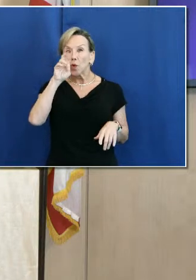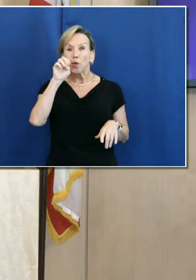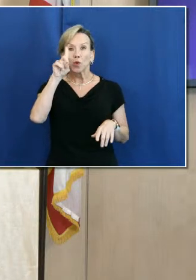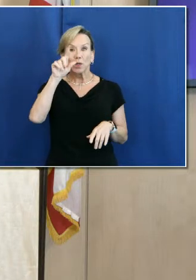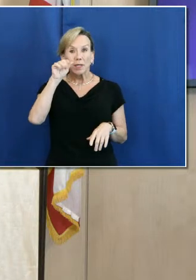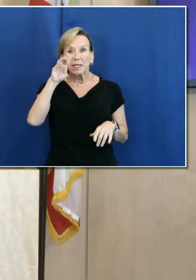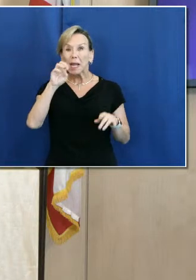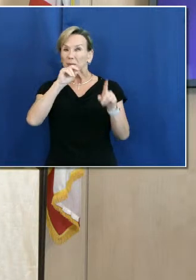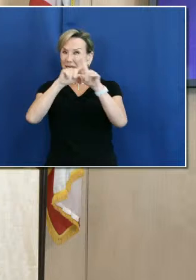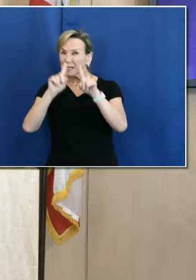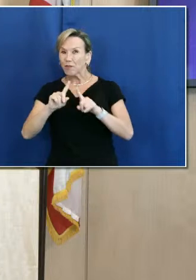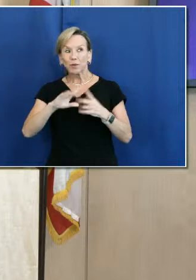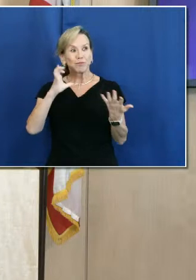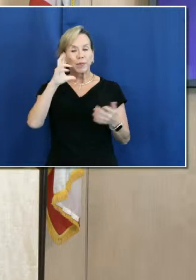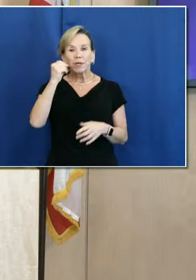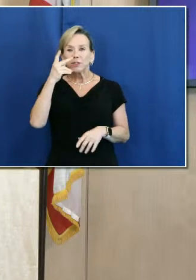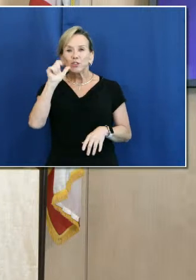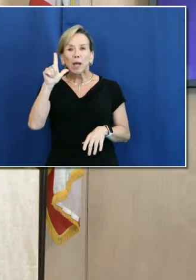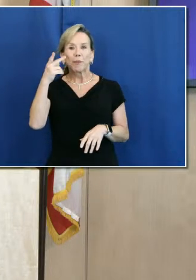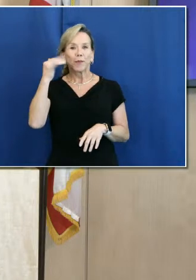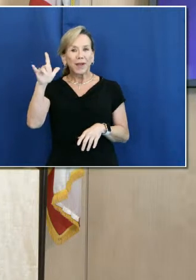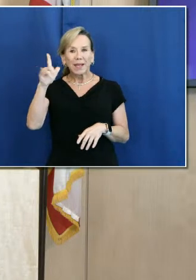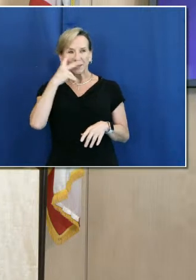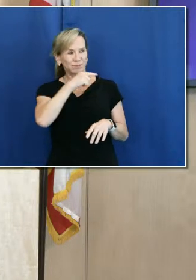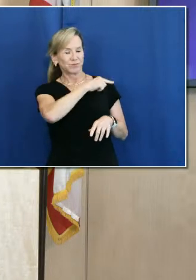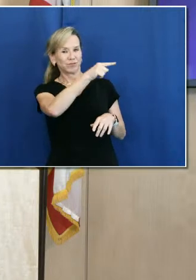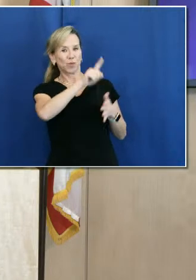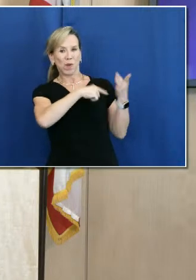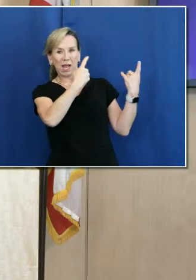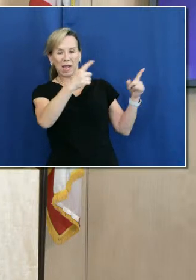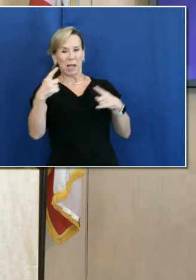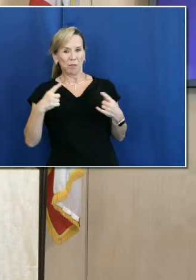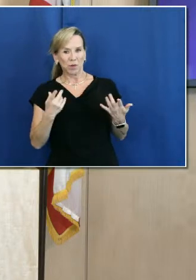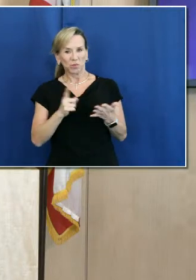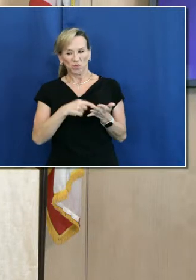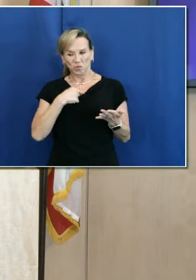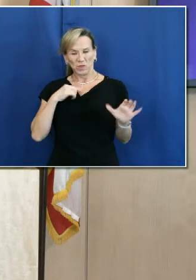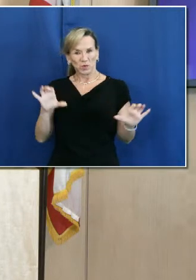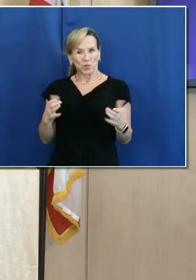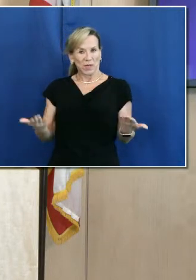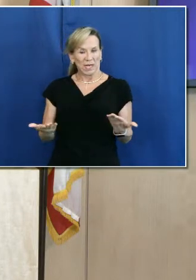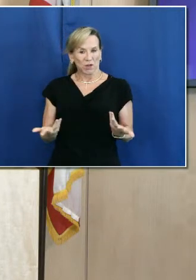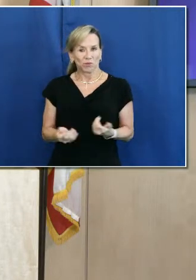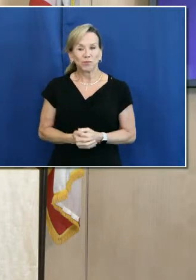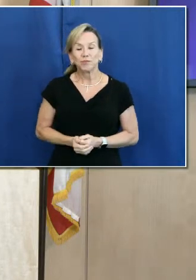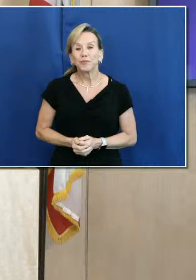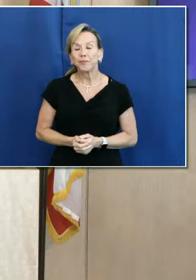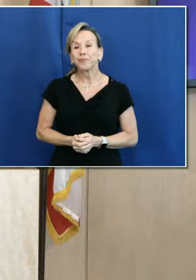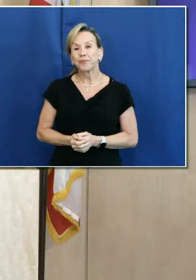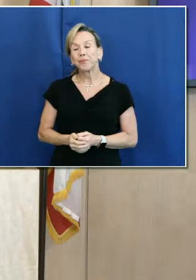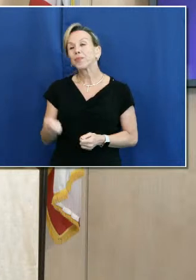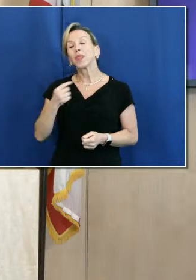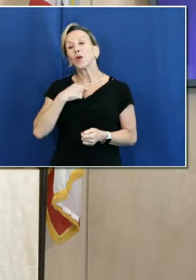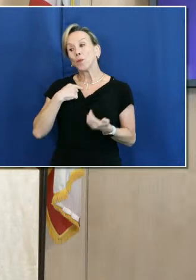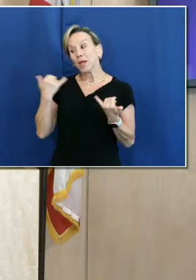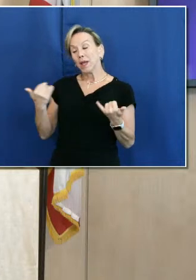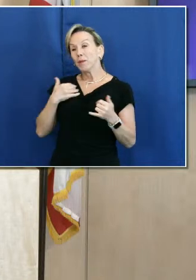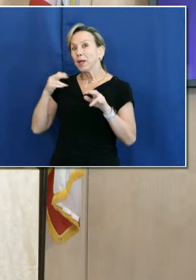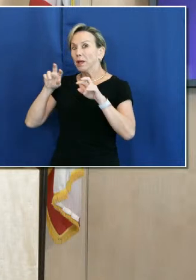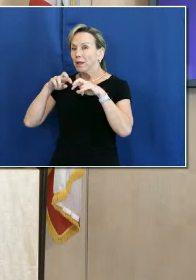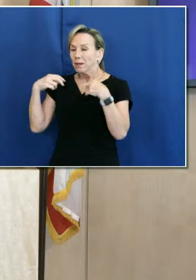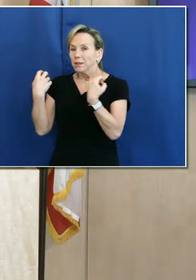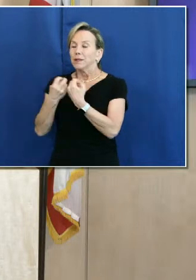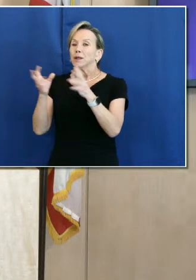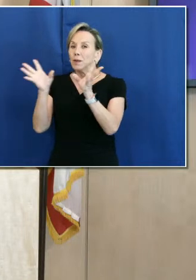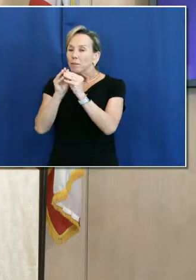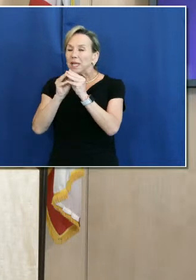have college and university sector meetings with our colleges or our institutions of higher learning, which includes